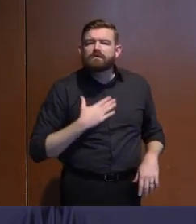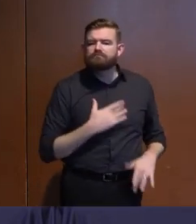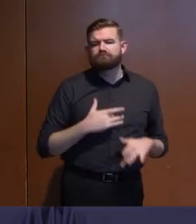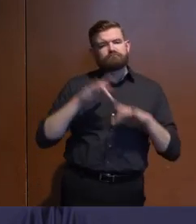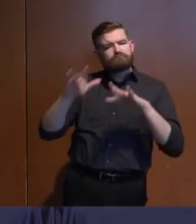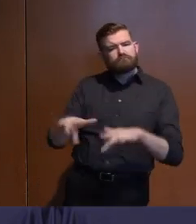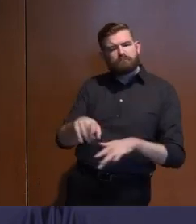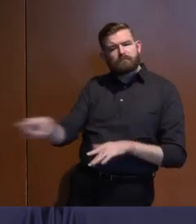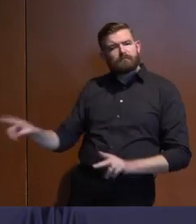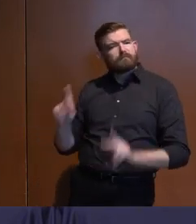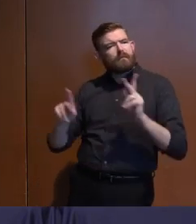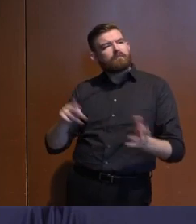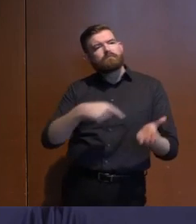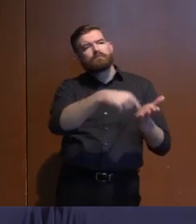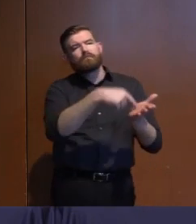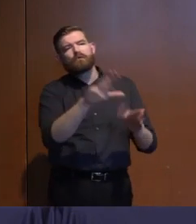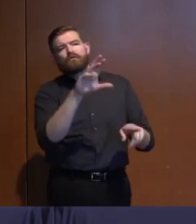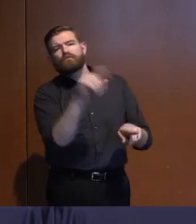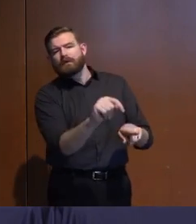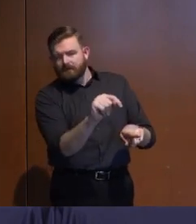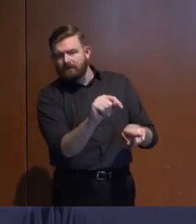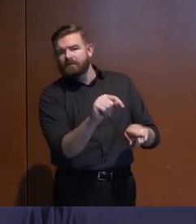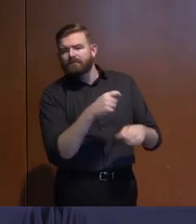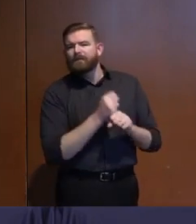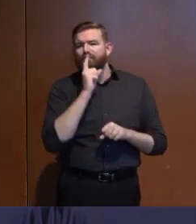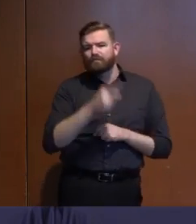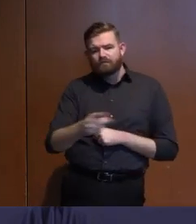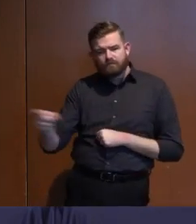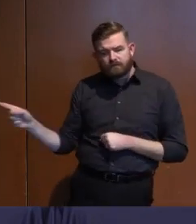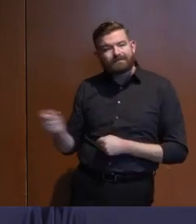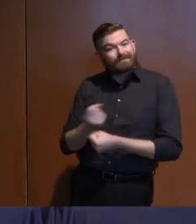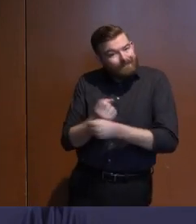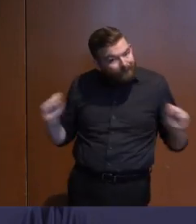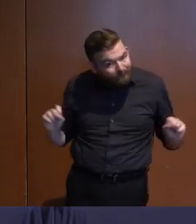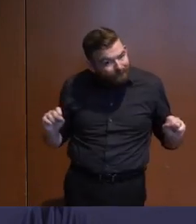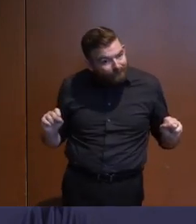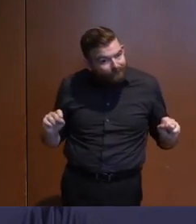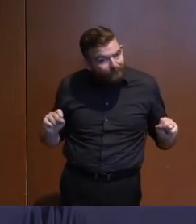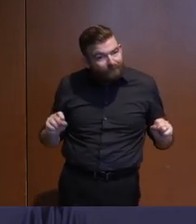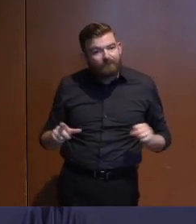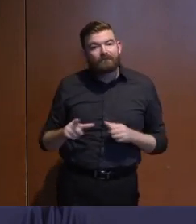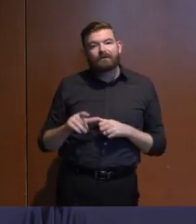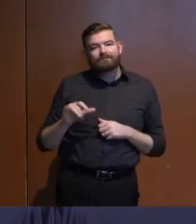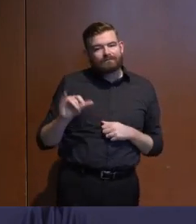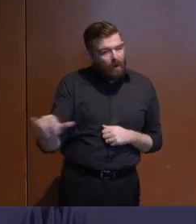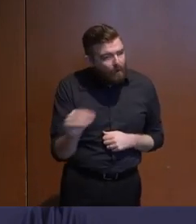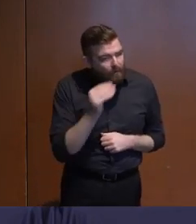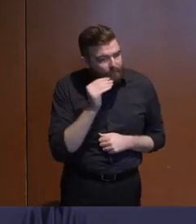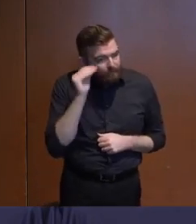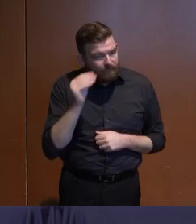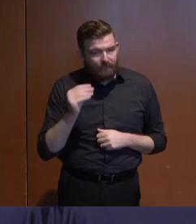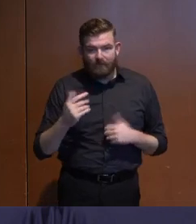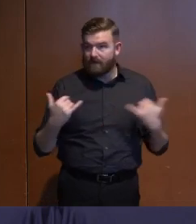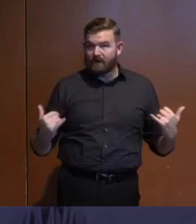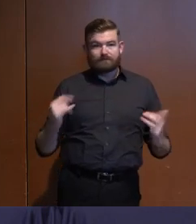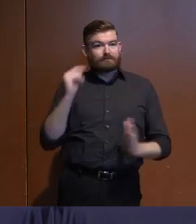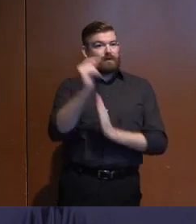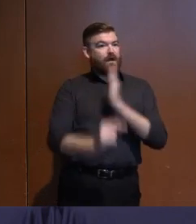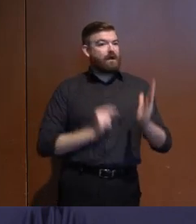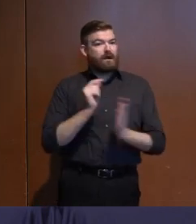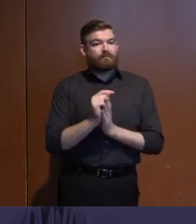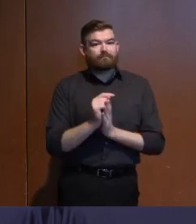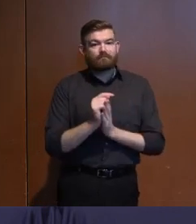renters to ensure that they stay safe and in their homes. This is not the time to be raising rents.